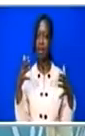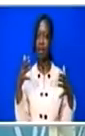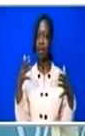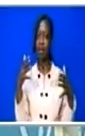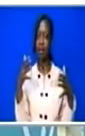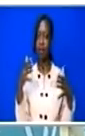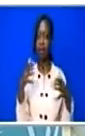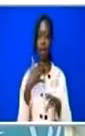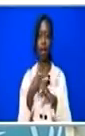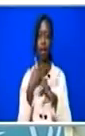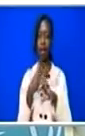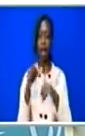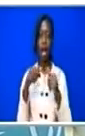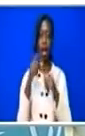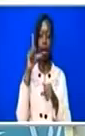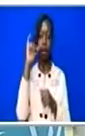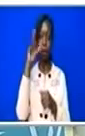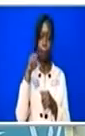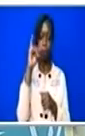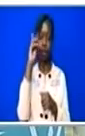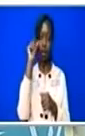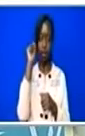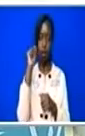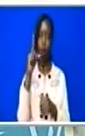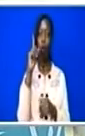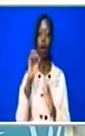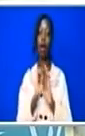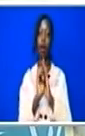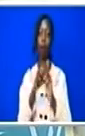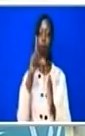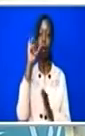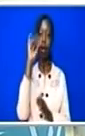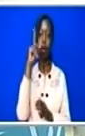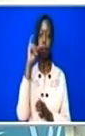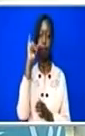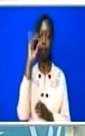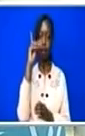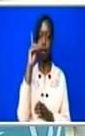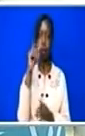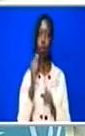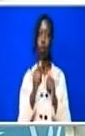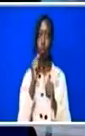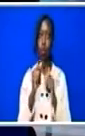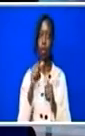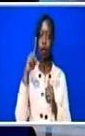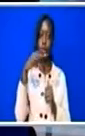on the lipids. So one example of a lipid is a phospholipid.